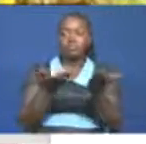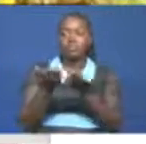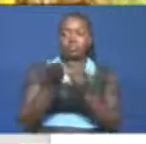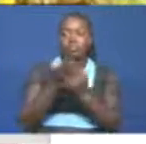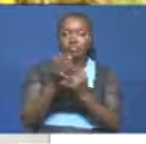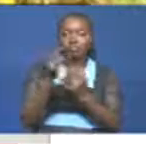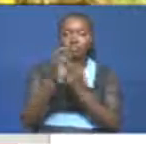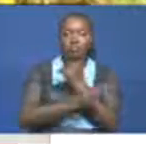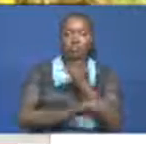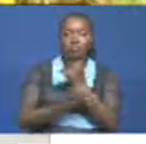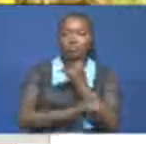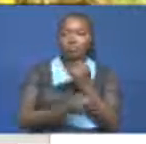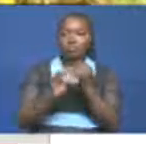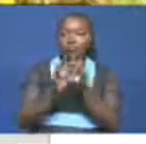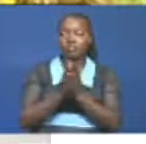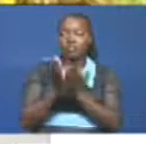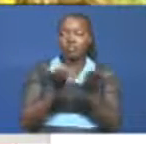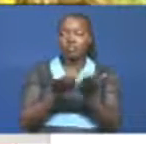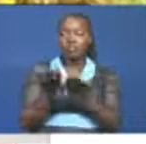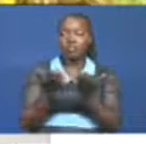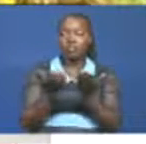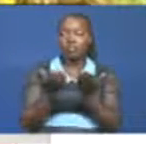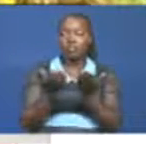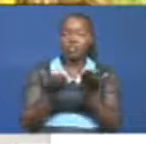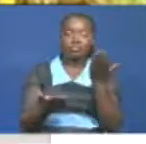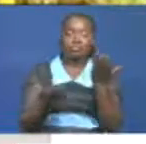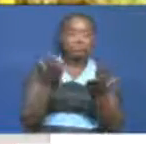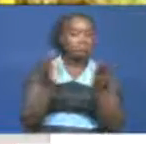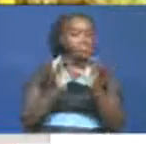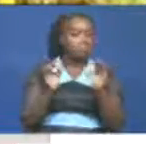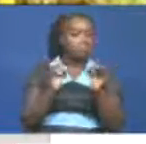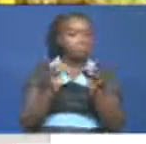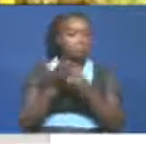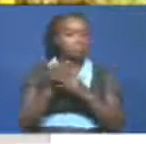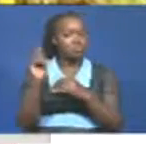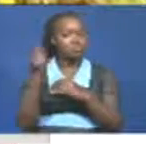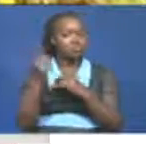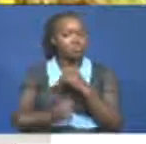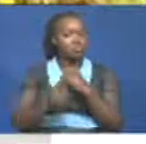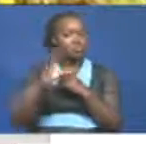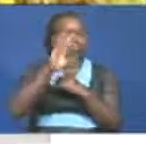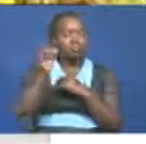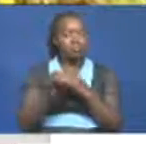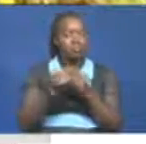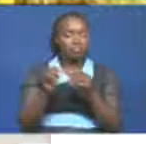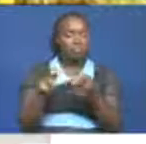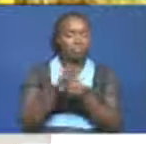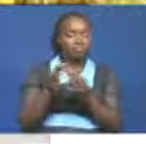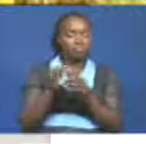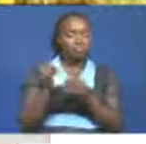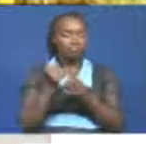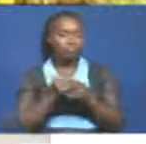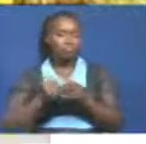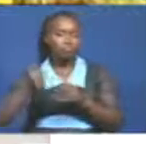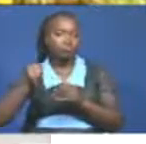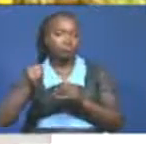the moment, or currently, there's a trade imbalance between Kenya and South Africa, and mostly is skewed towards South Africa.